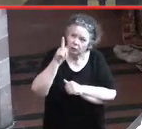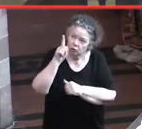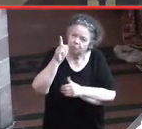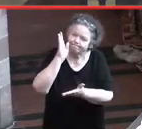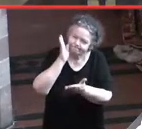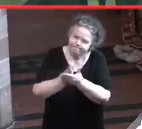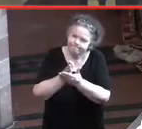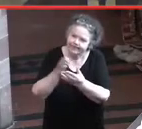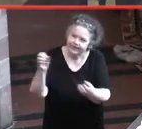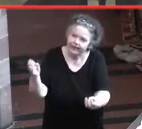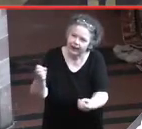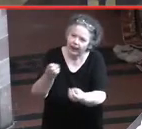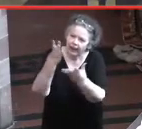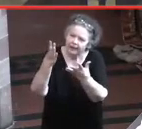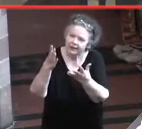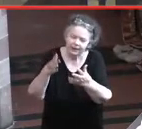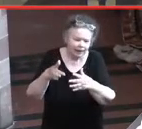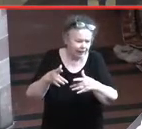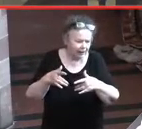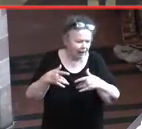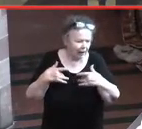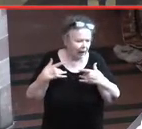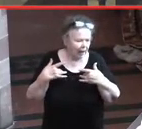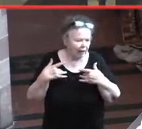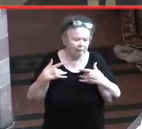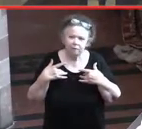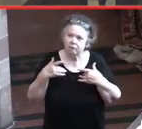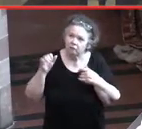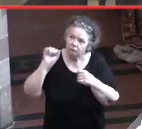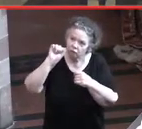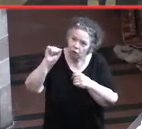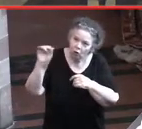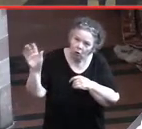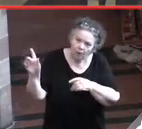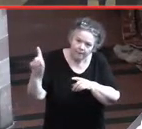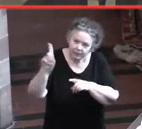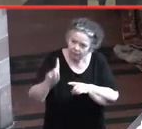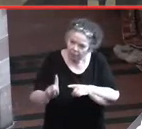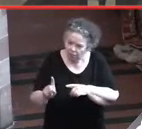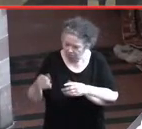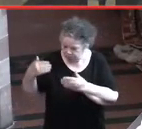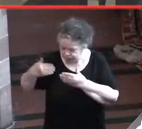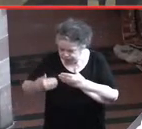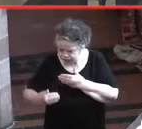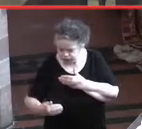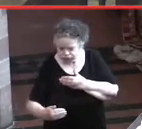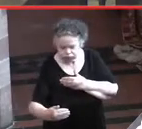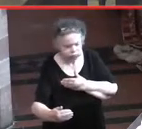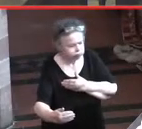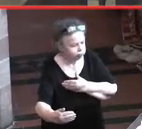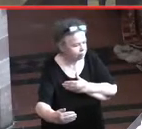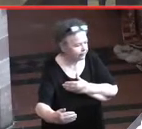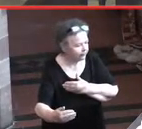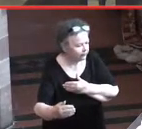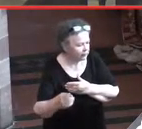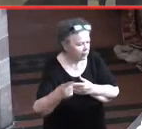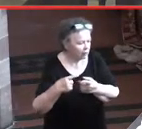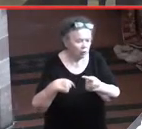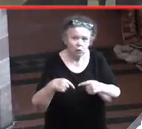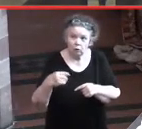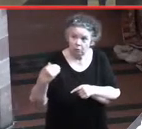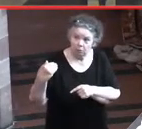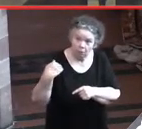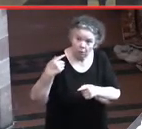You are the light and life of your people in every age, calling us to declare